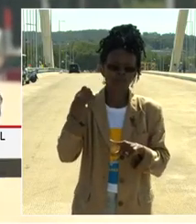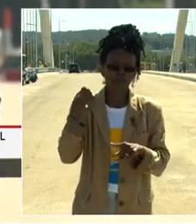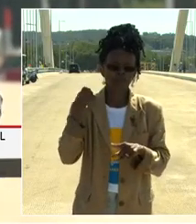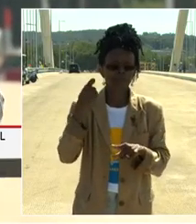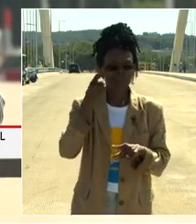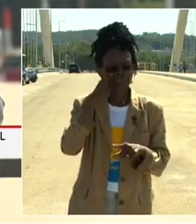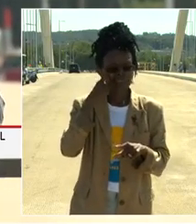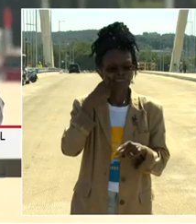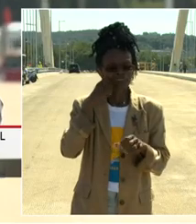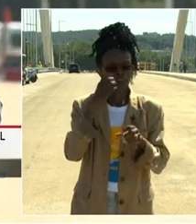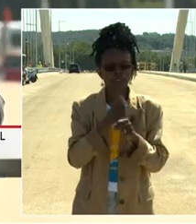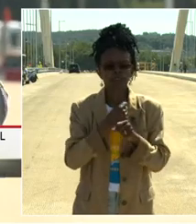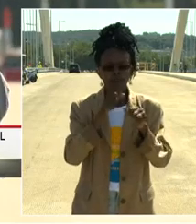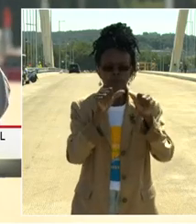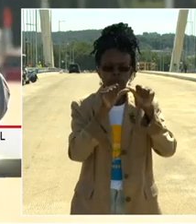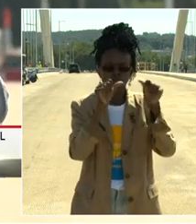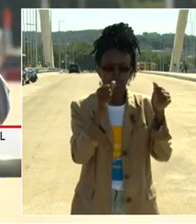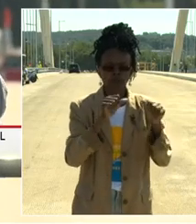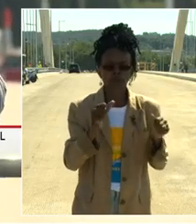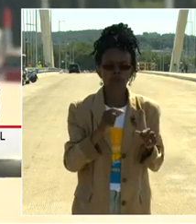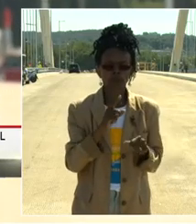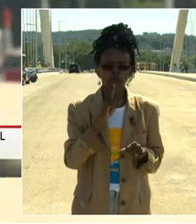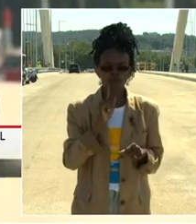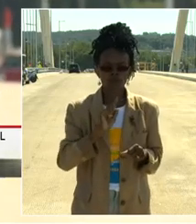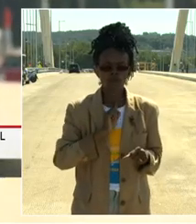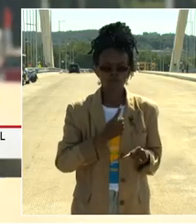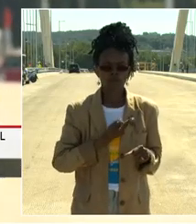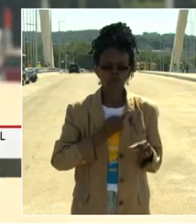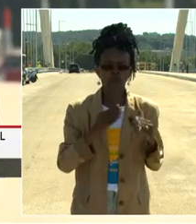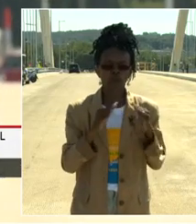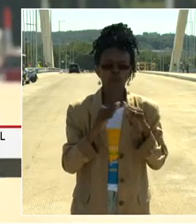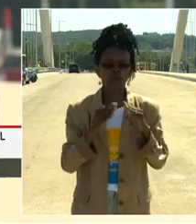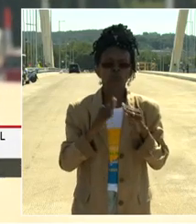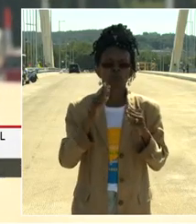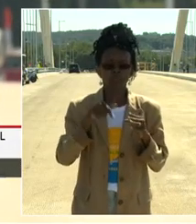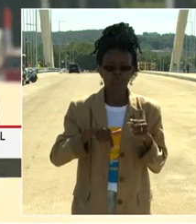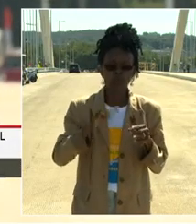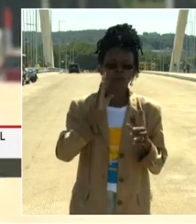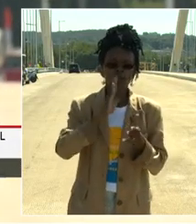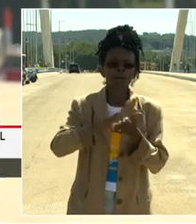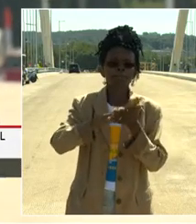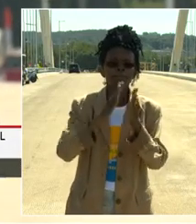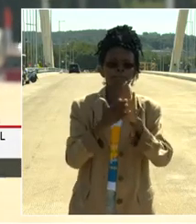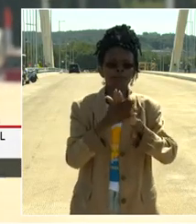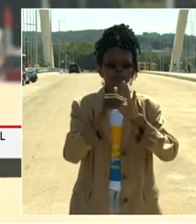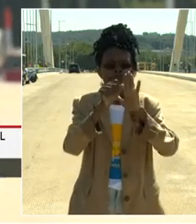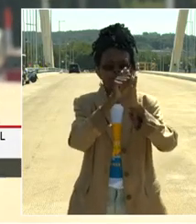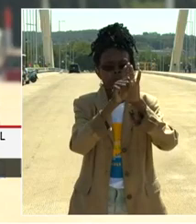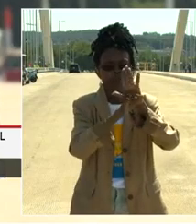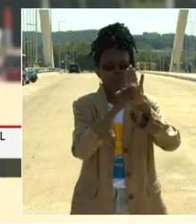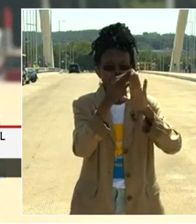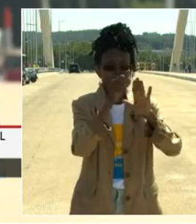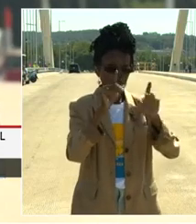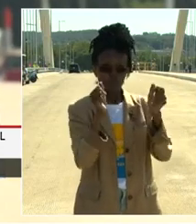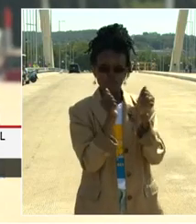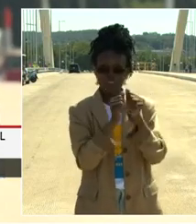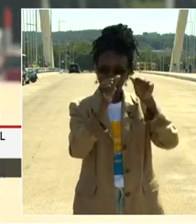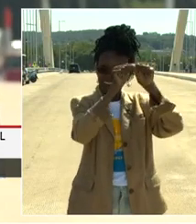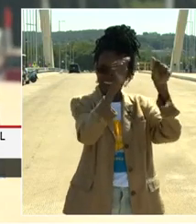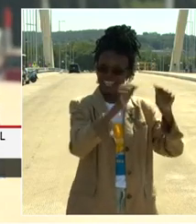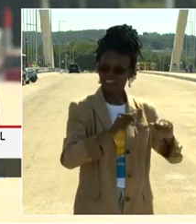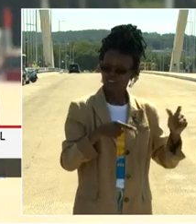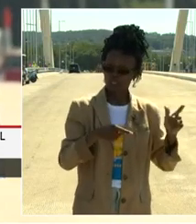city, soon to be a state, with a statue in the city, in the Congress, a statue